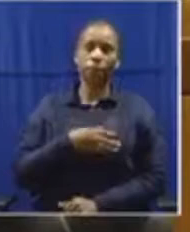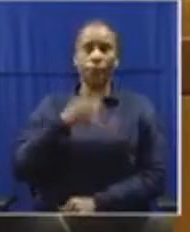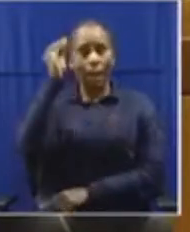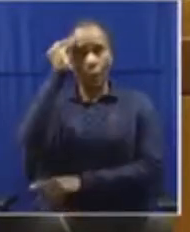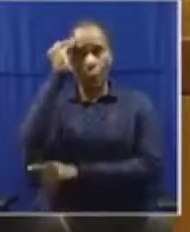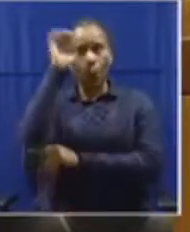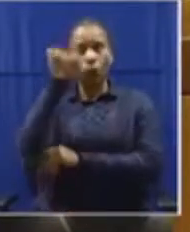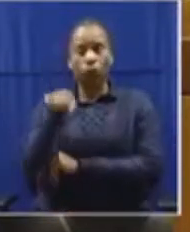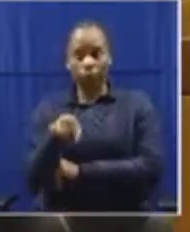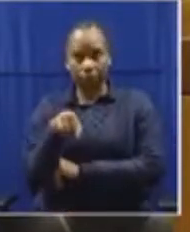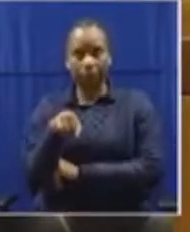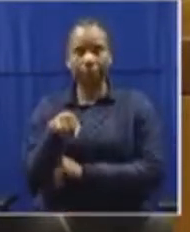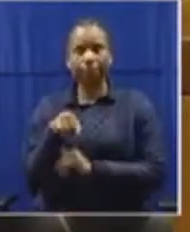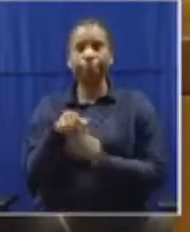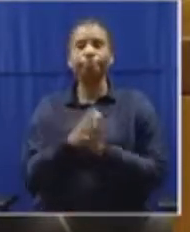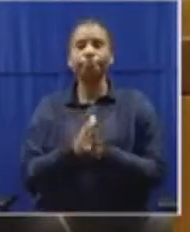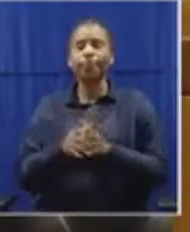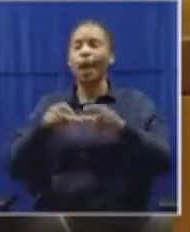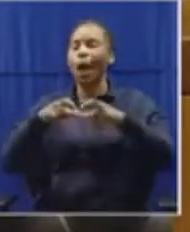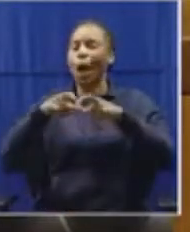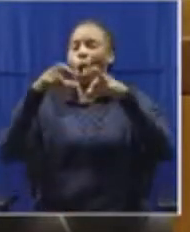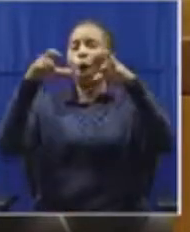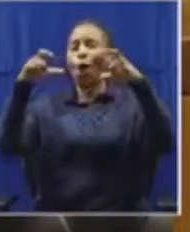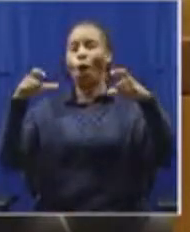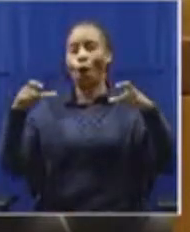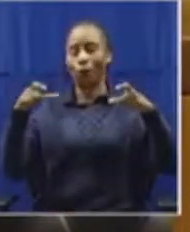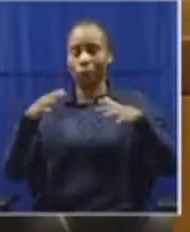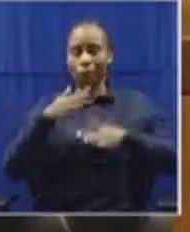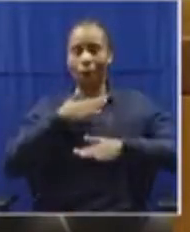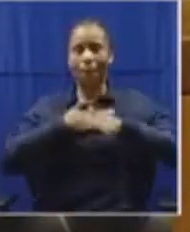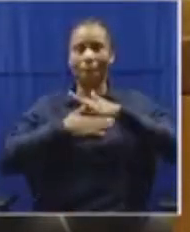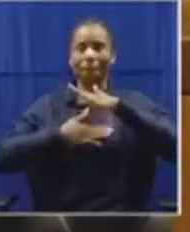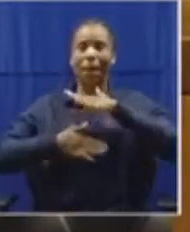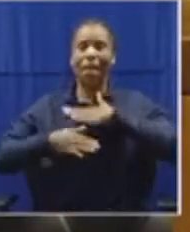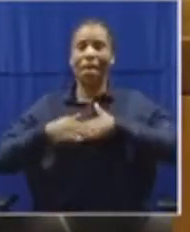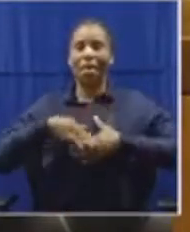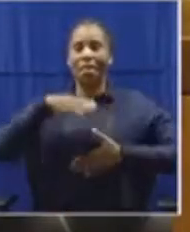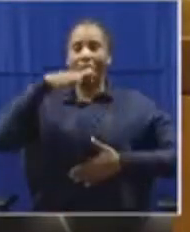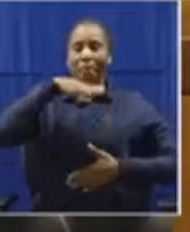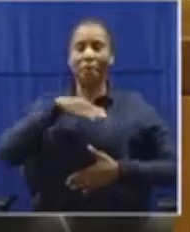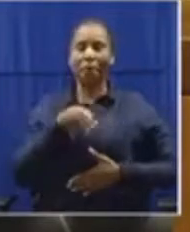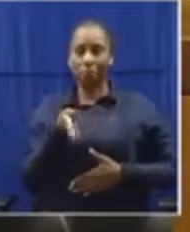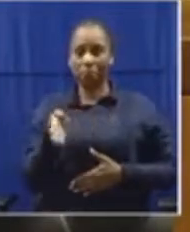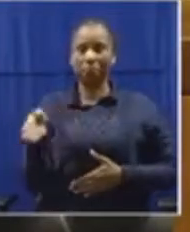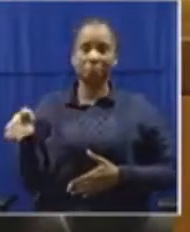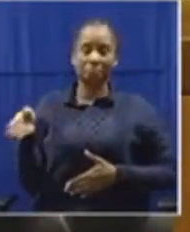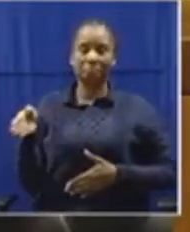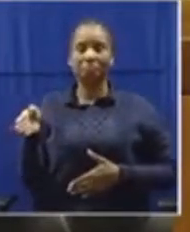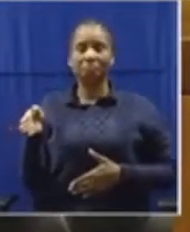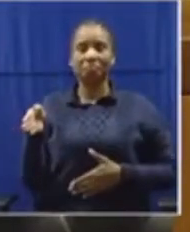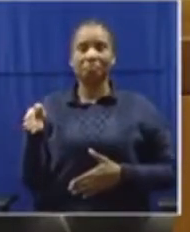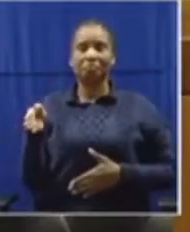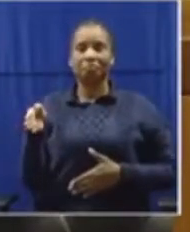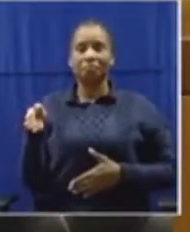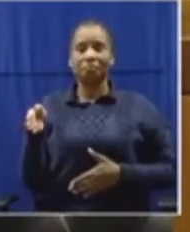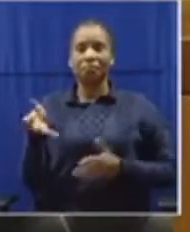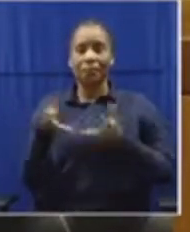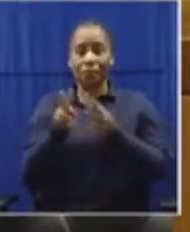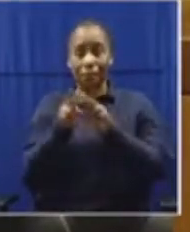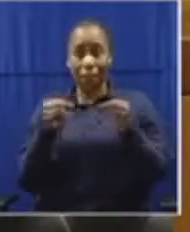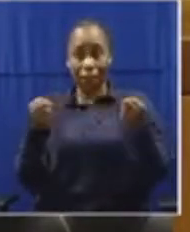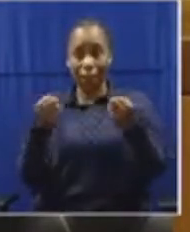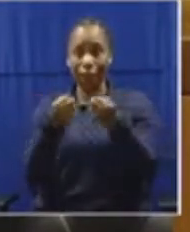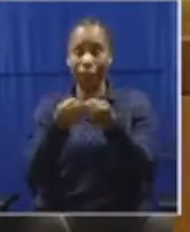great deal of impatience in the nation, and a measure